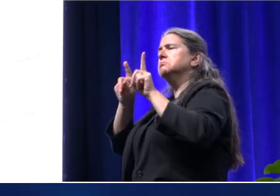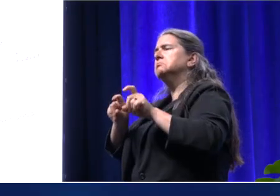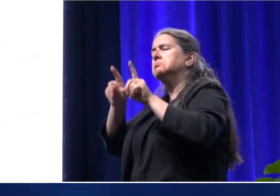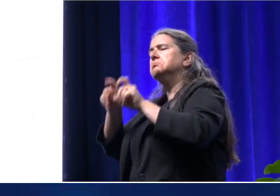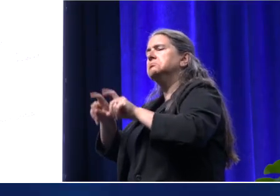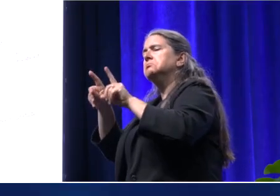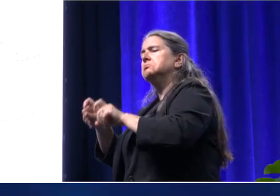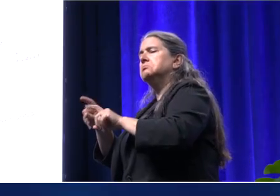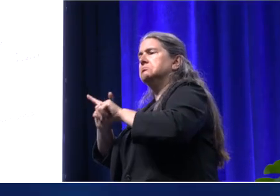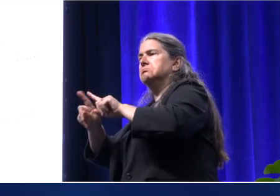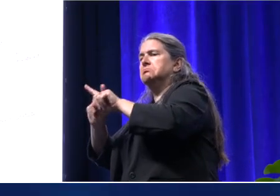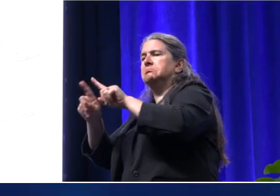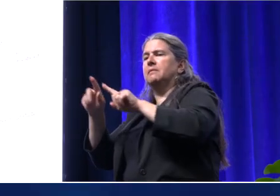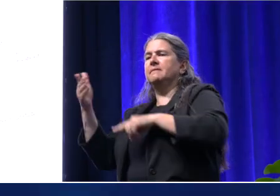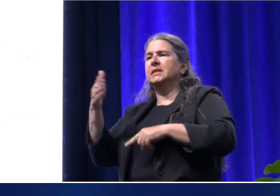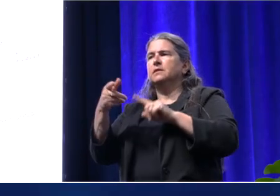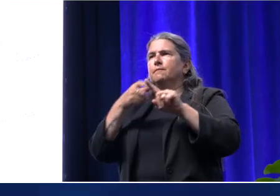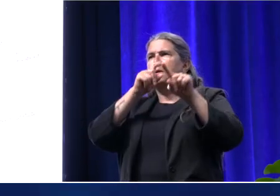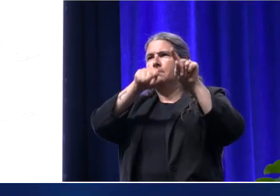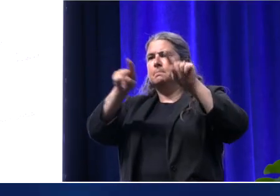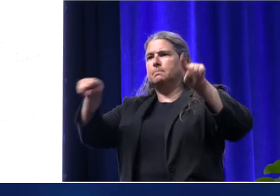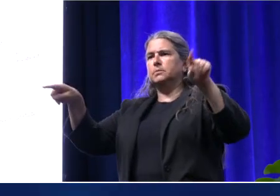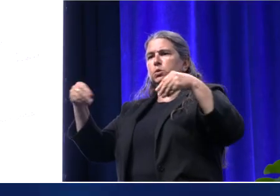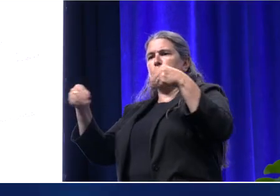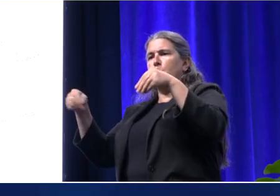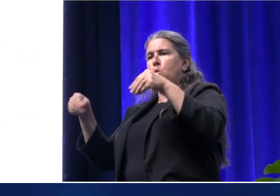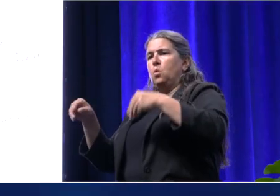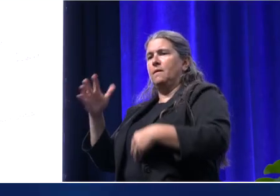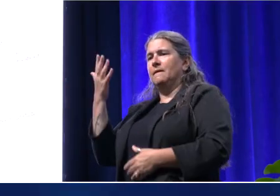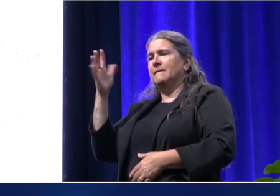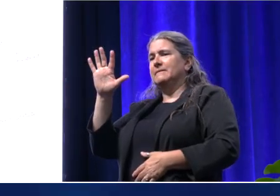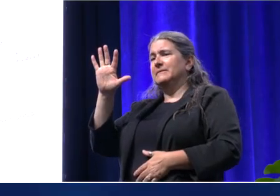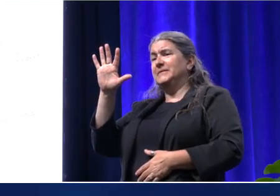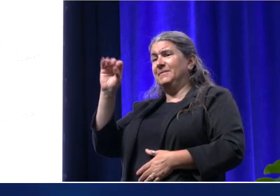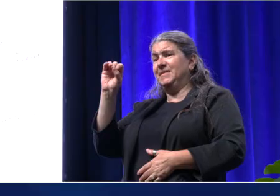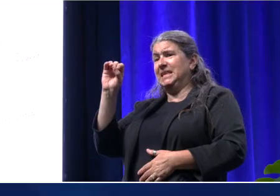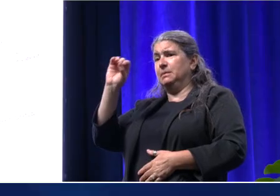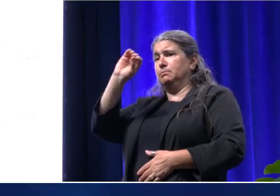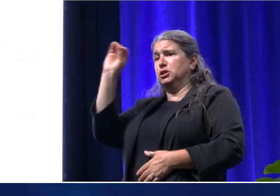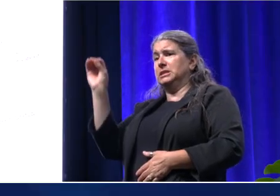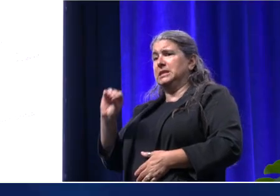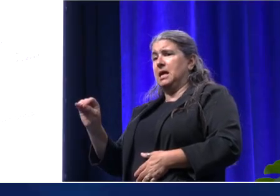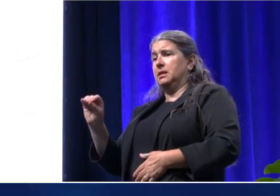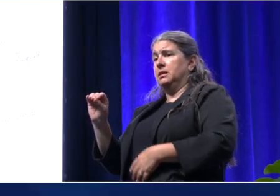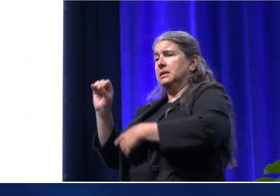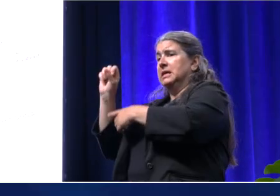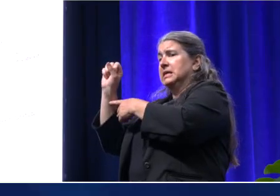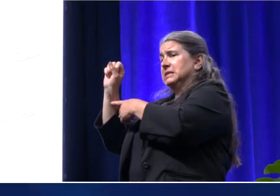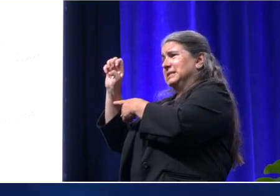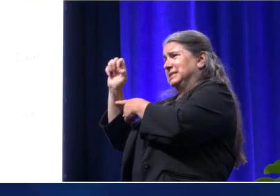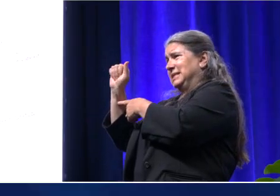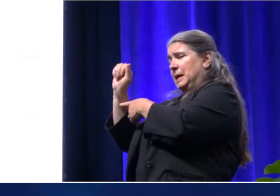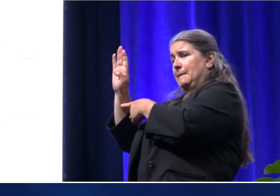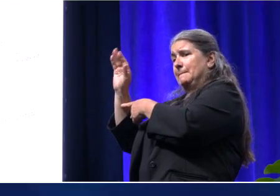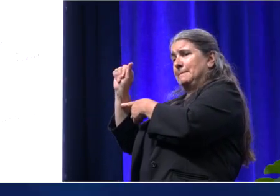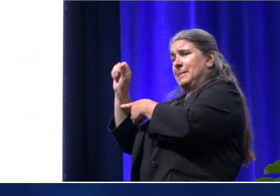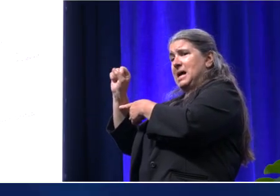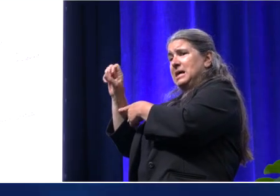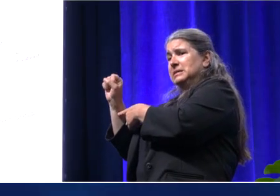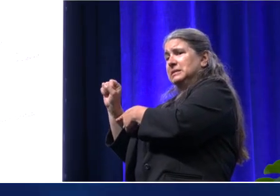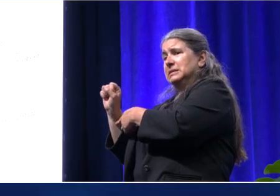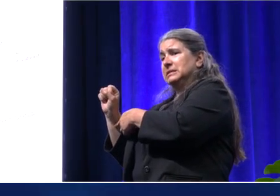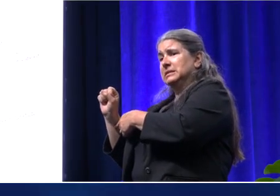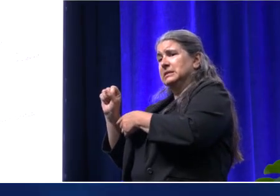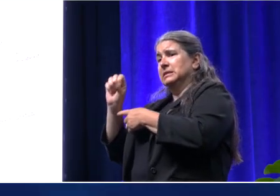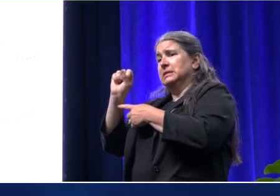they found? 50% of what's sold as sea bass and snapper is not actually sea bass and snapper. It's some other kind of fish. All right, you